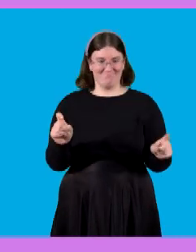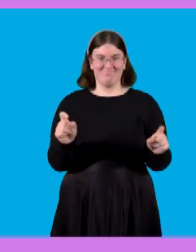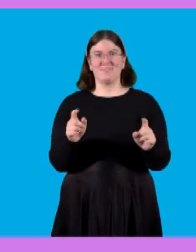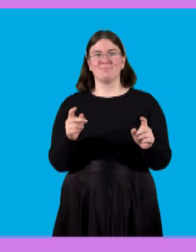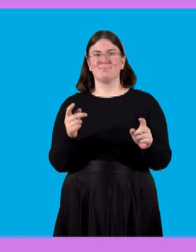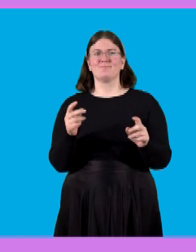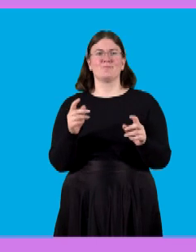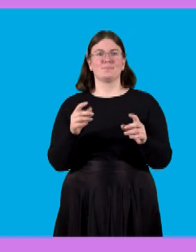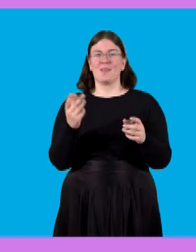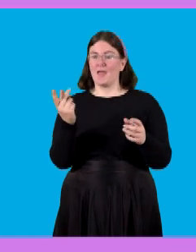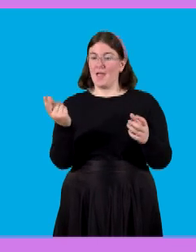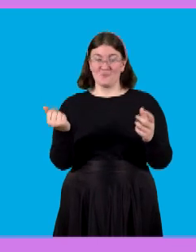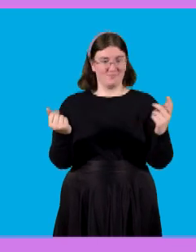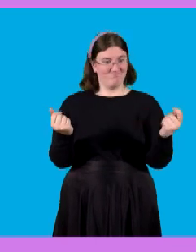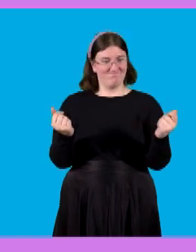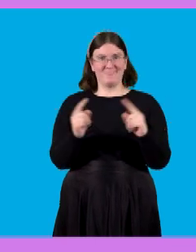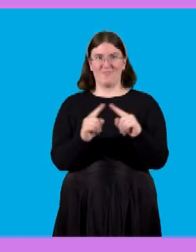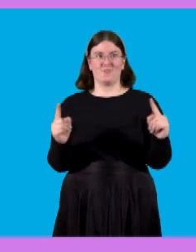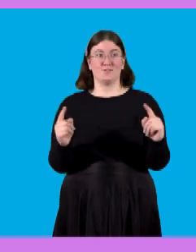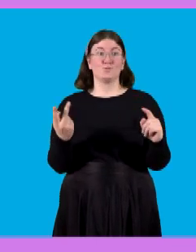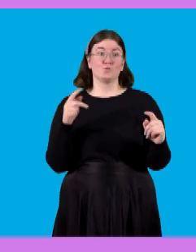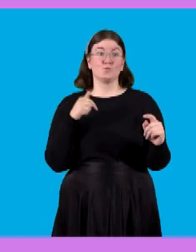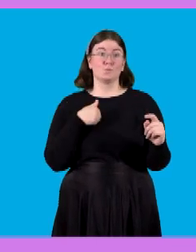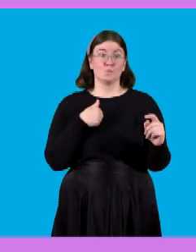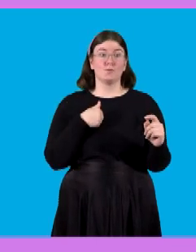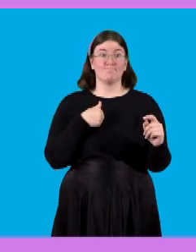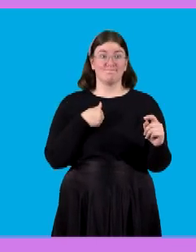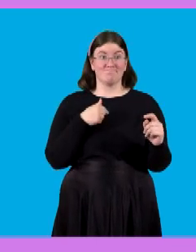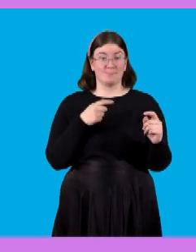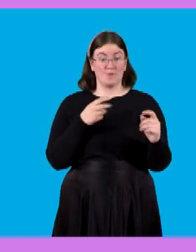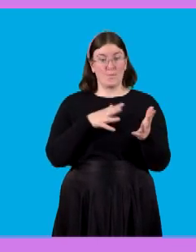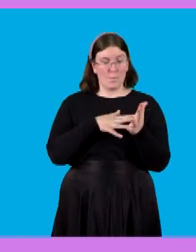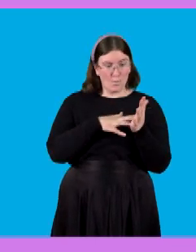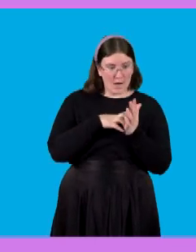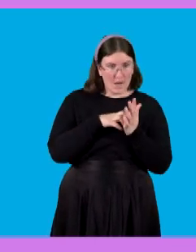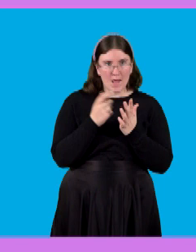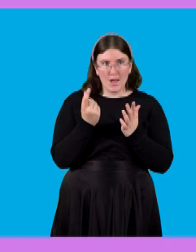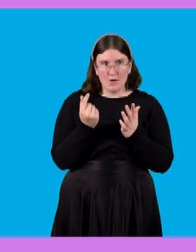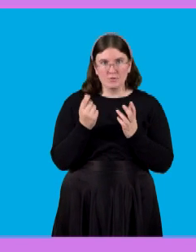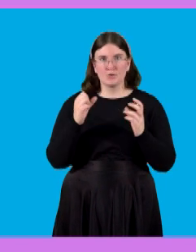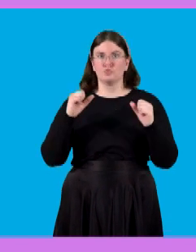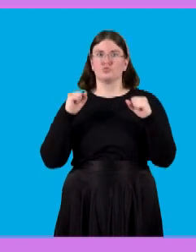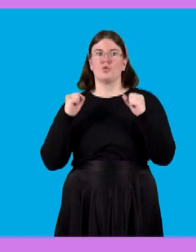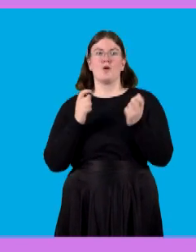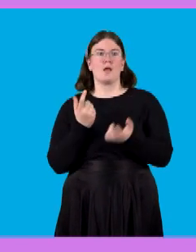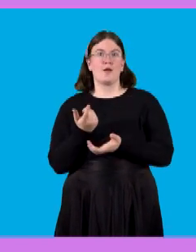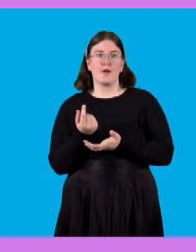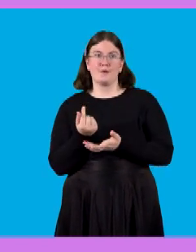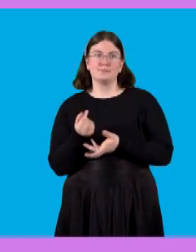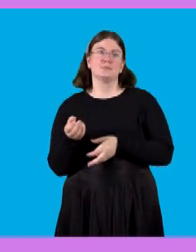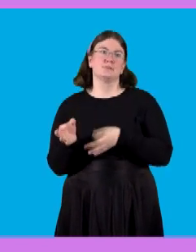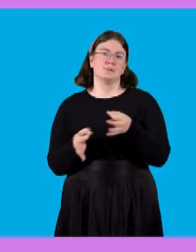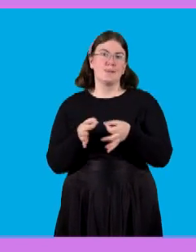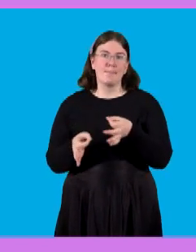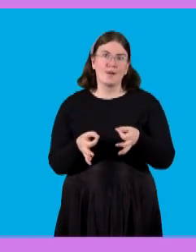at weak currency, we'll look at it further on, explain that as well. We'll look at strong currency, and